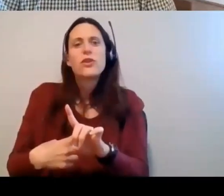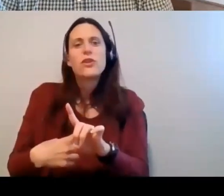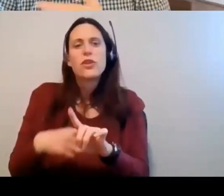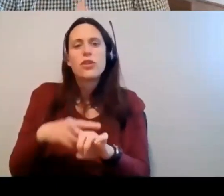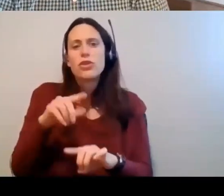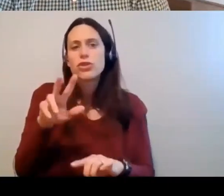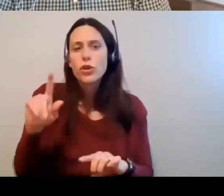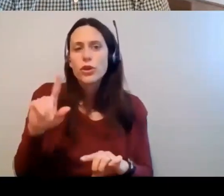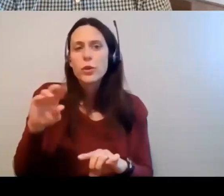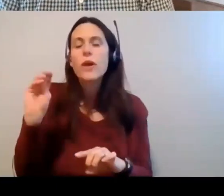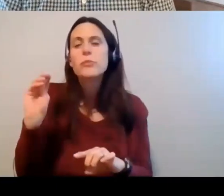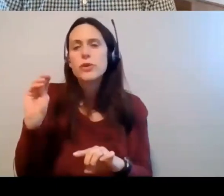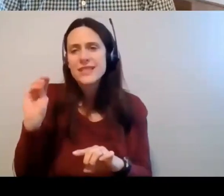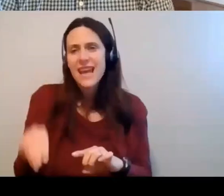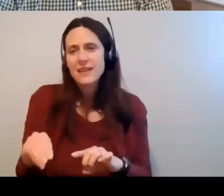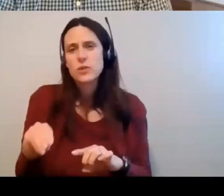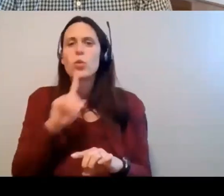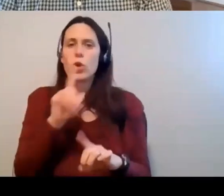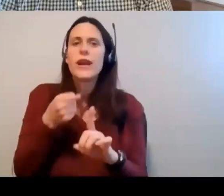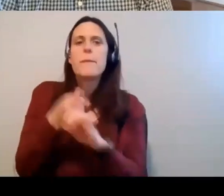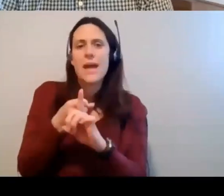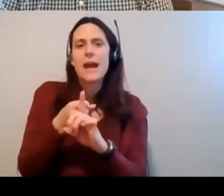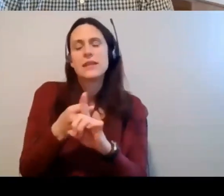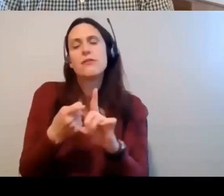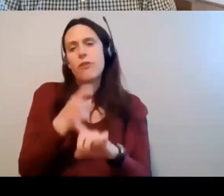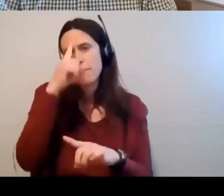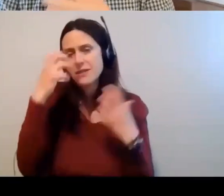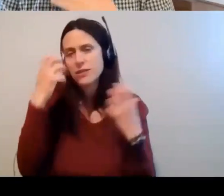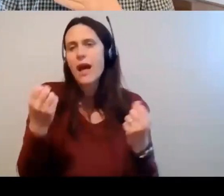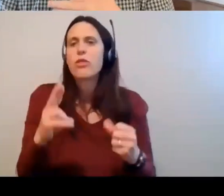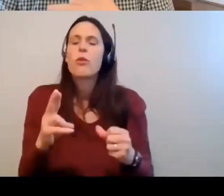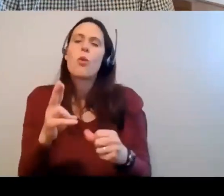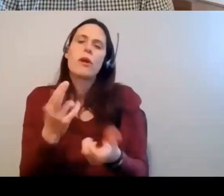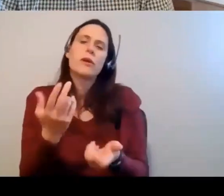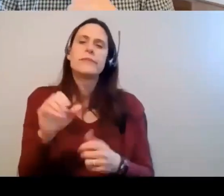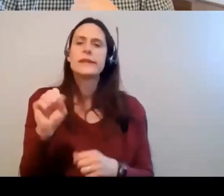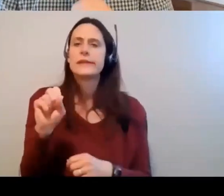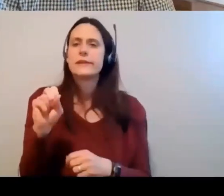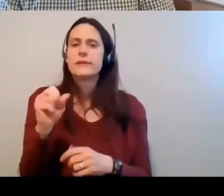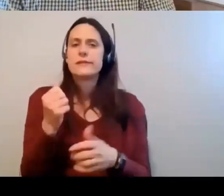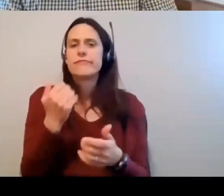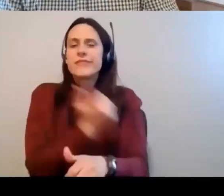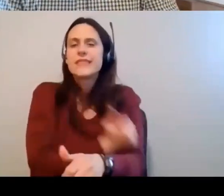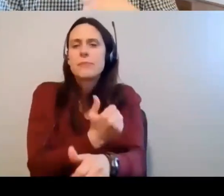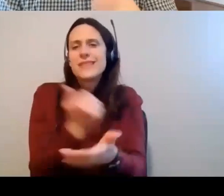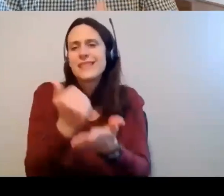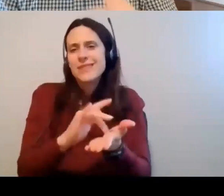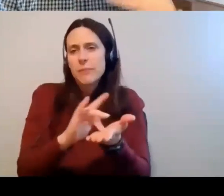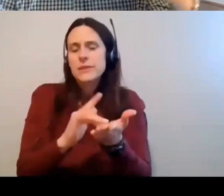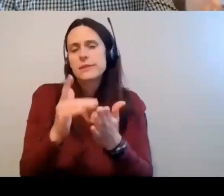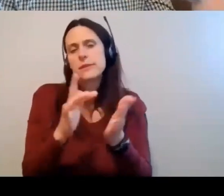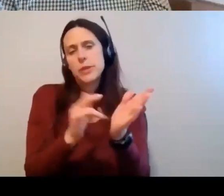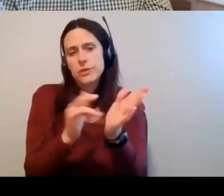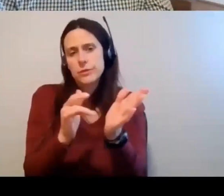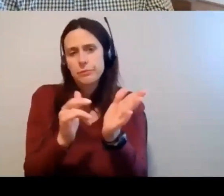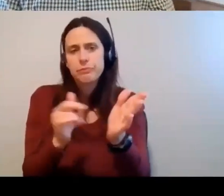symptoms or increasing substance use or concerns for suicidality. The reason it's important for us to think about this is that it doesn't